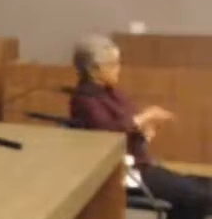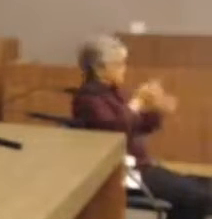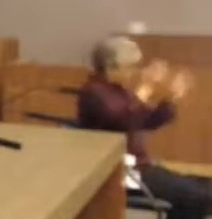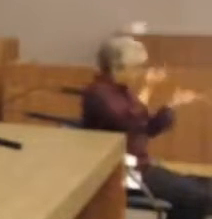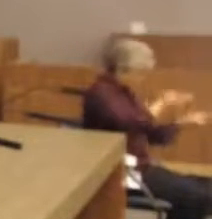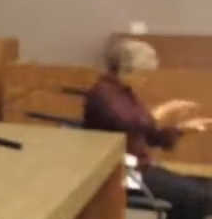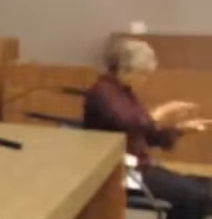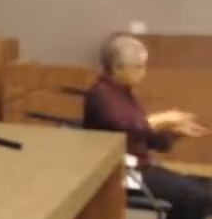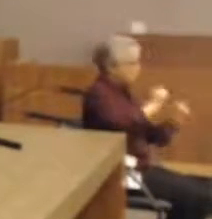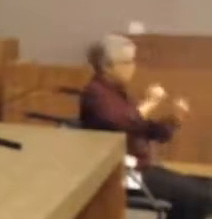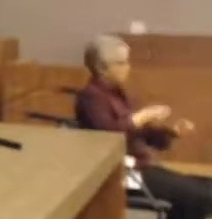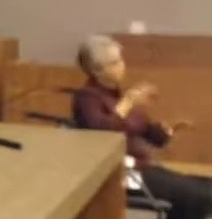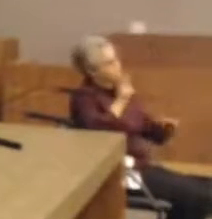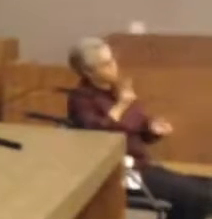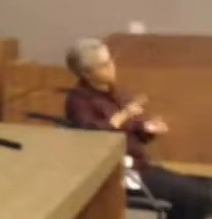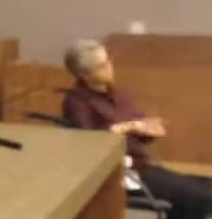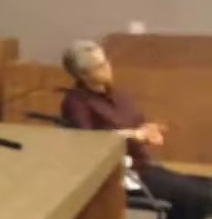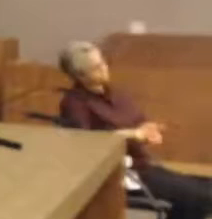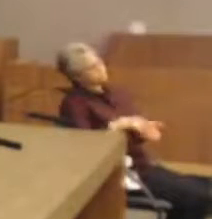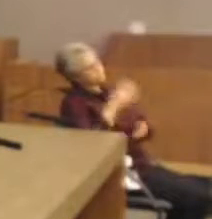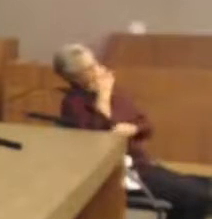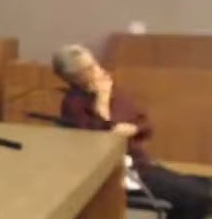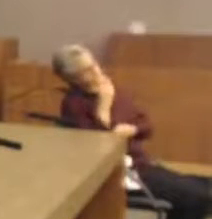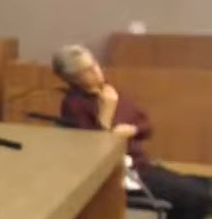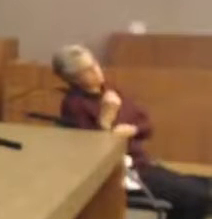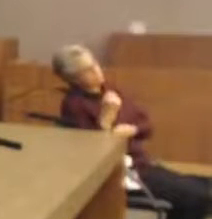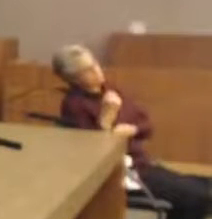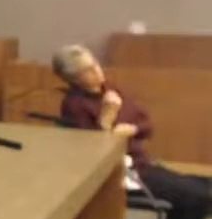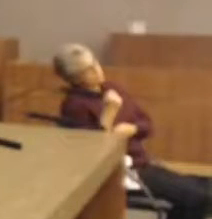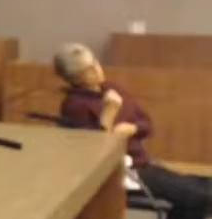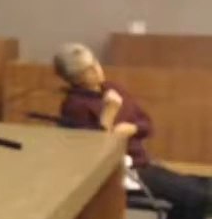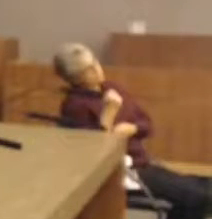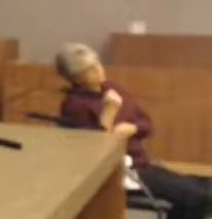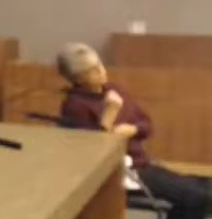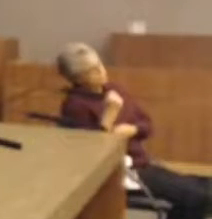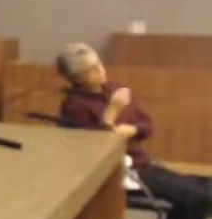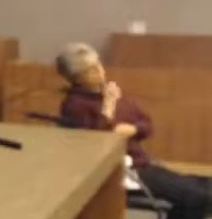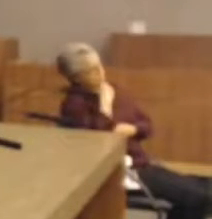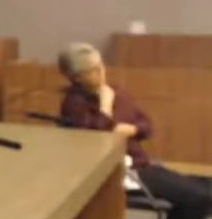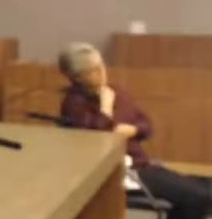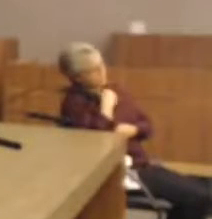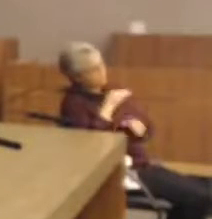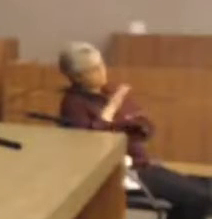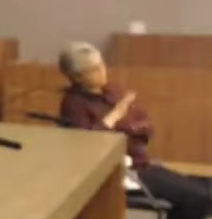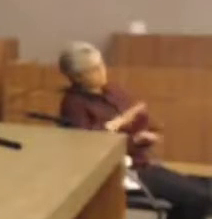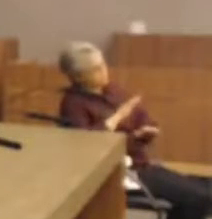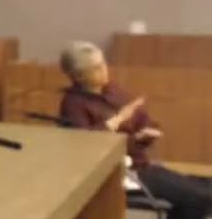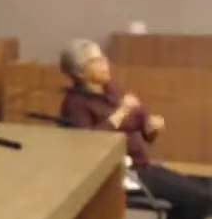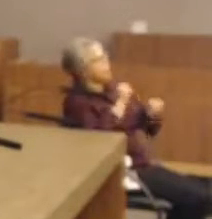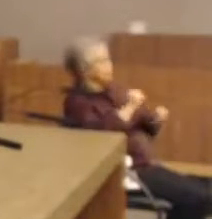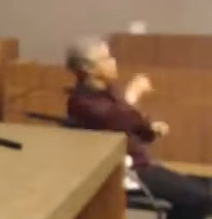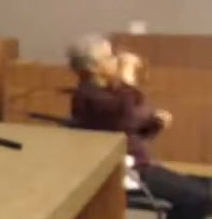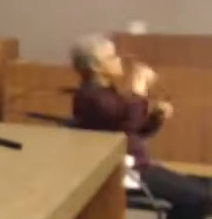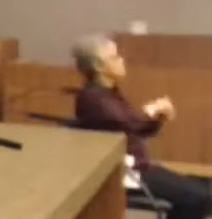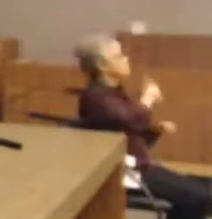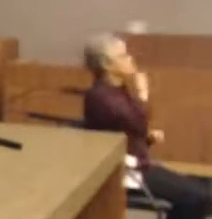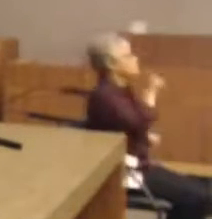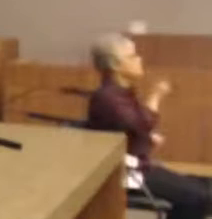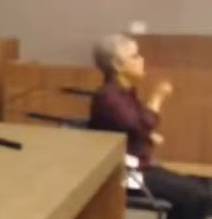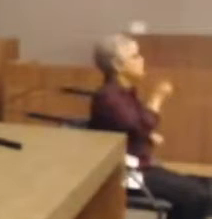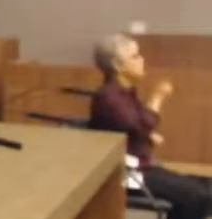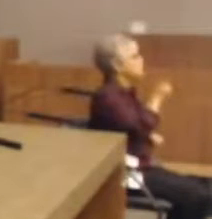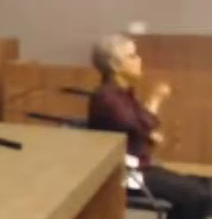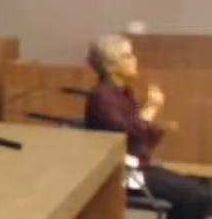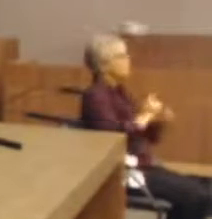down actually can better tell the story of what happened, but that's not how our system works. And so we're sort of self-defeating in that way.